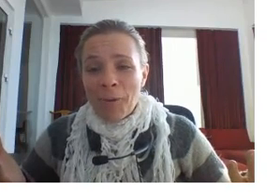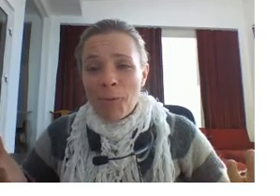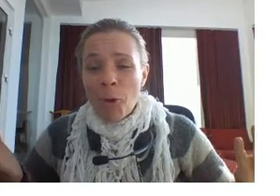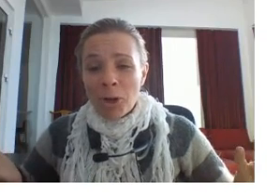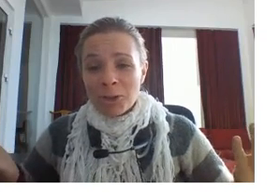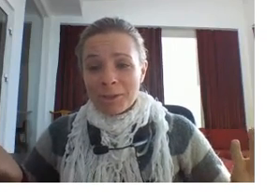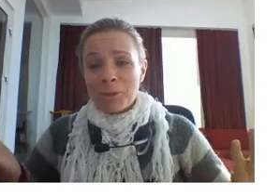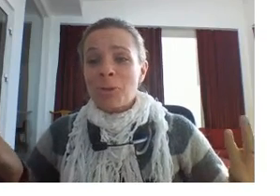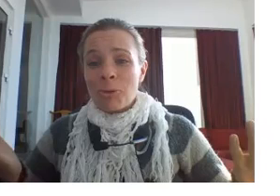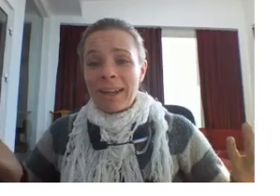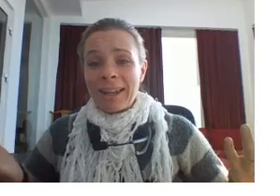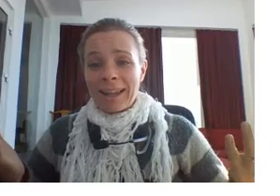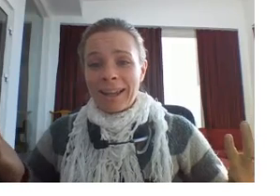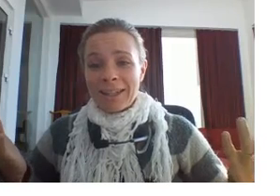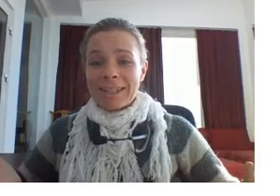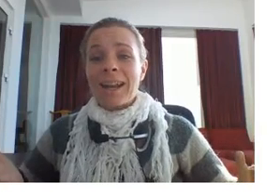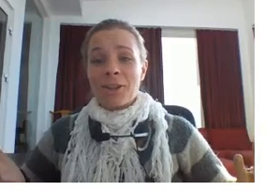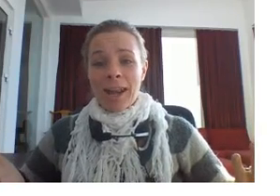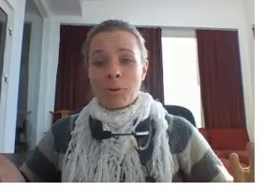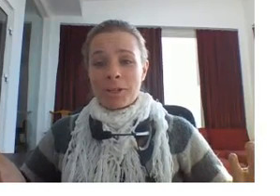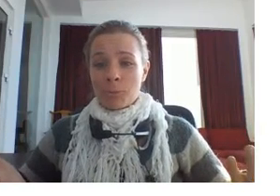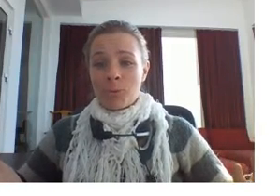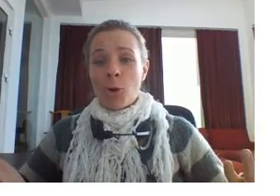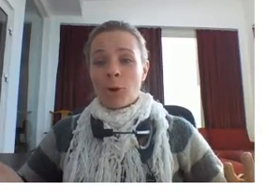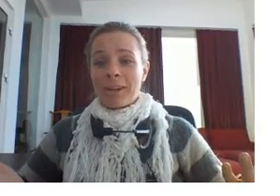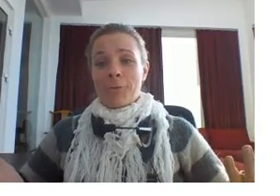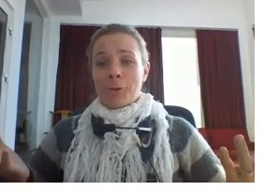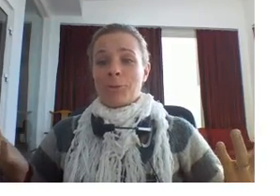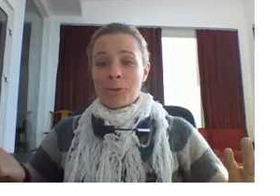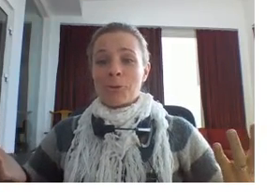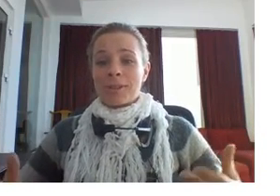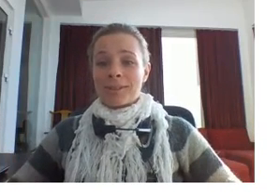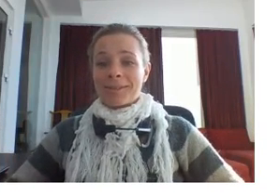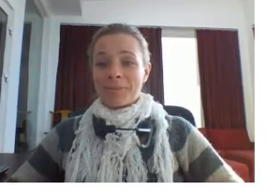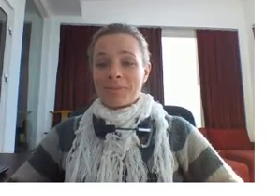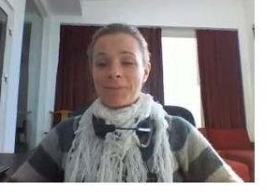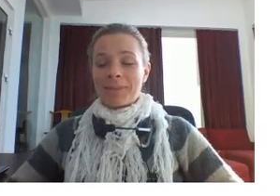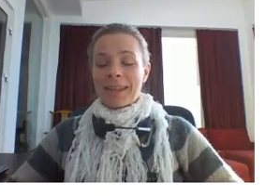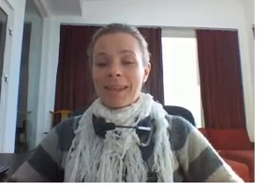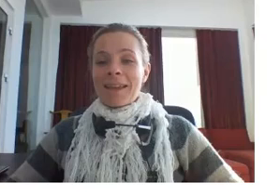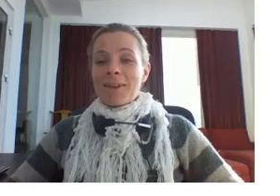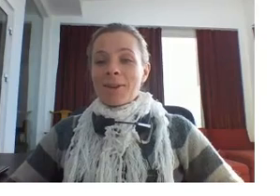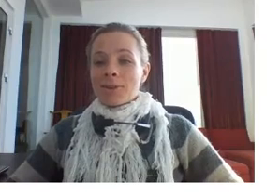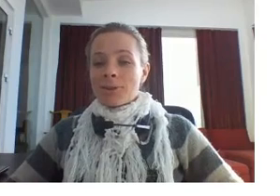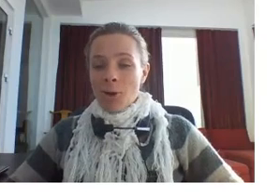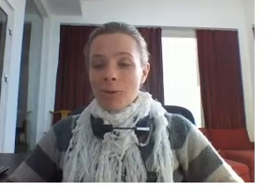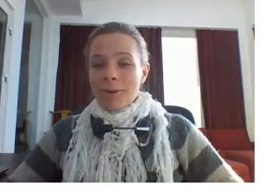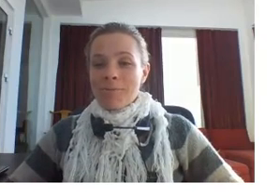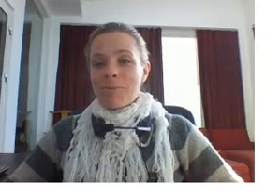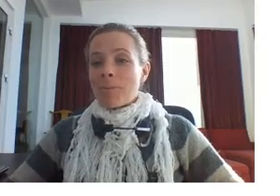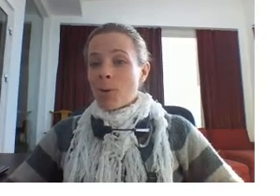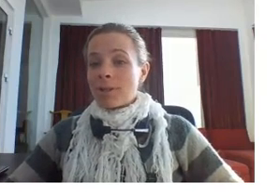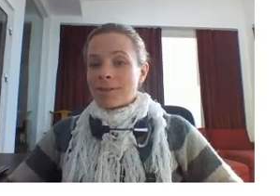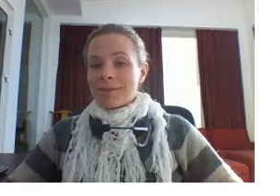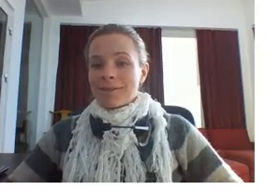for what do you really study the language for if you don't use it? So